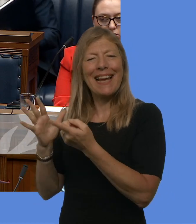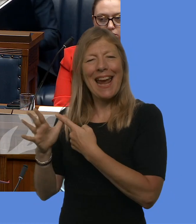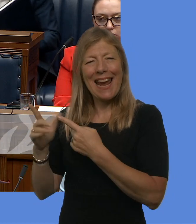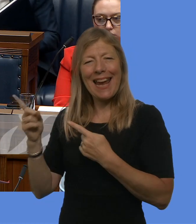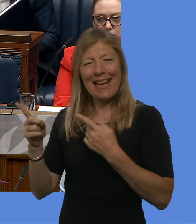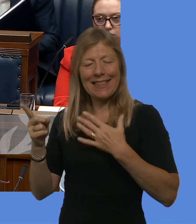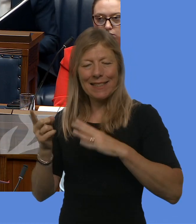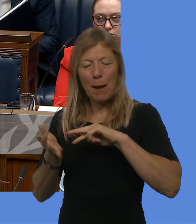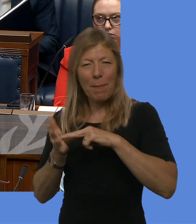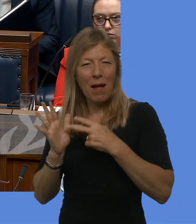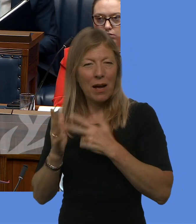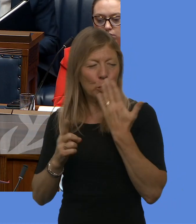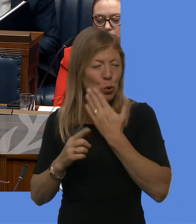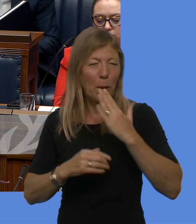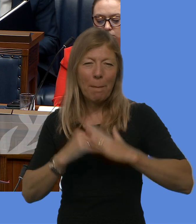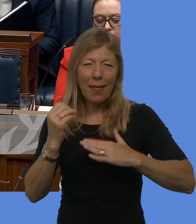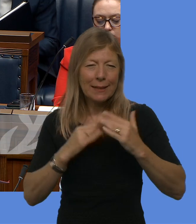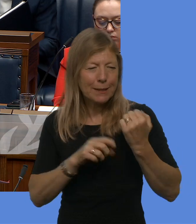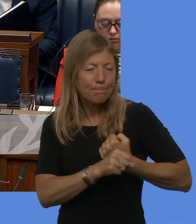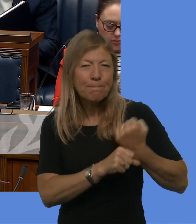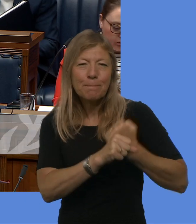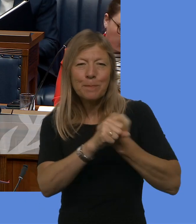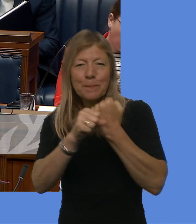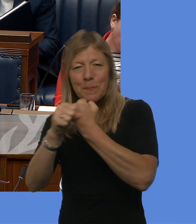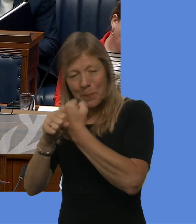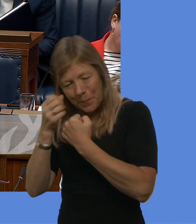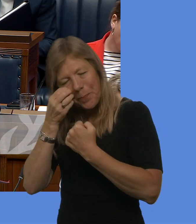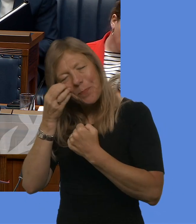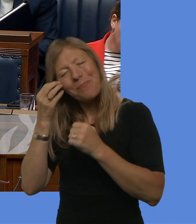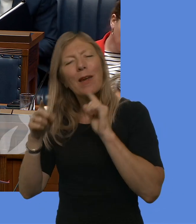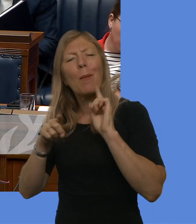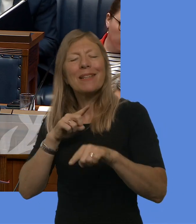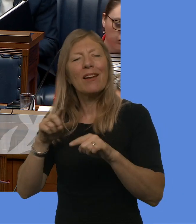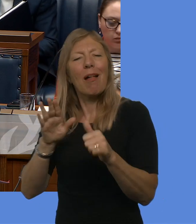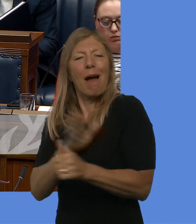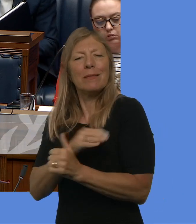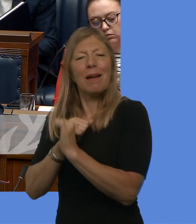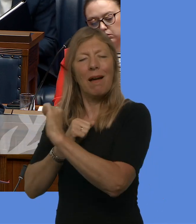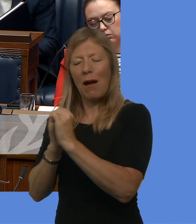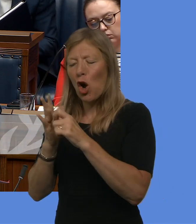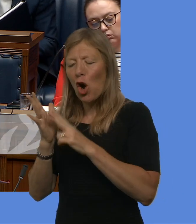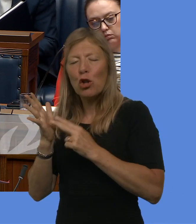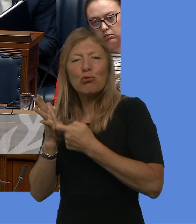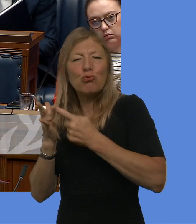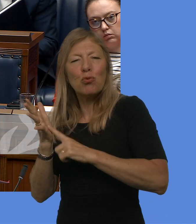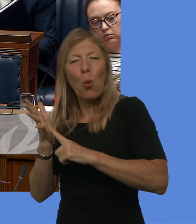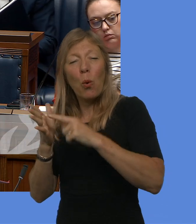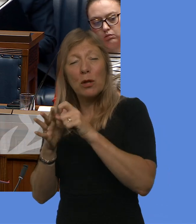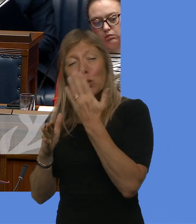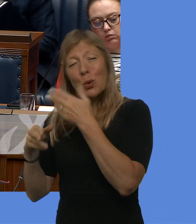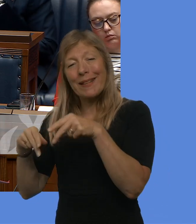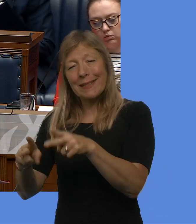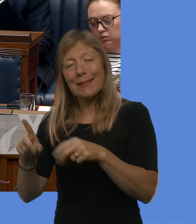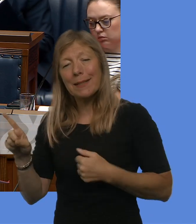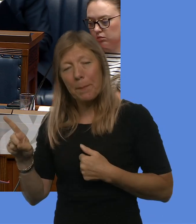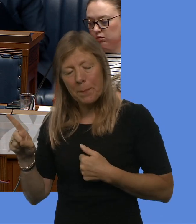the school estate, particularly for controlled schools, and making sure that the support is there, and I need to support them in